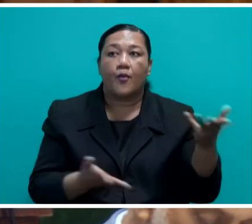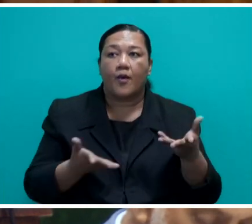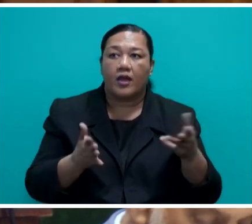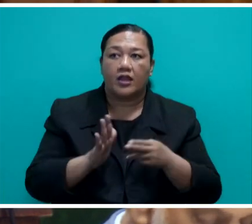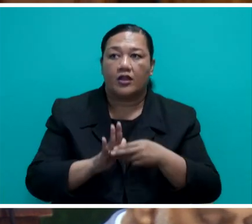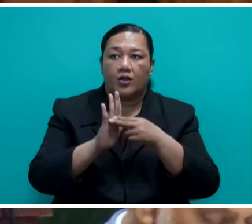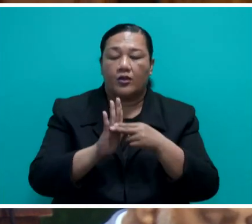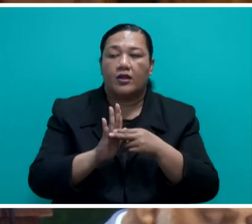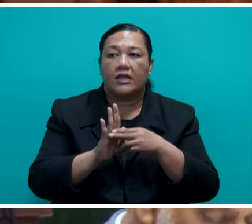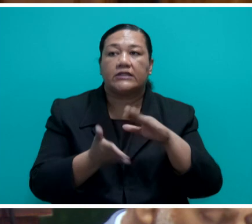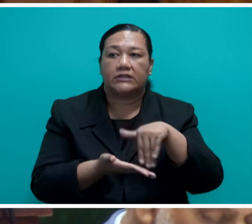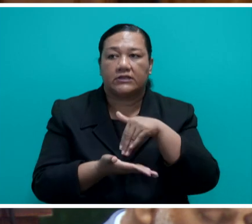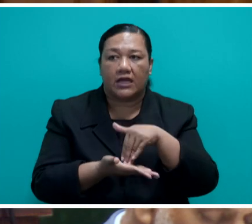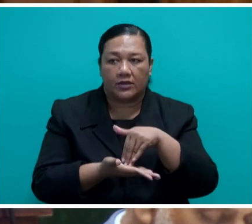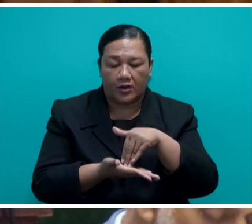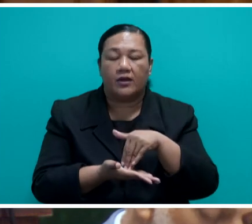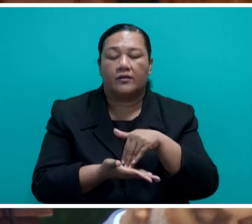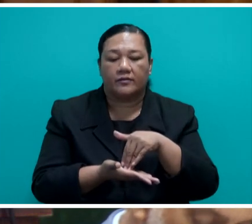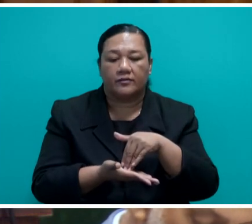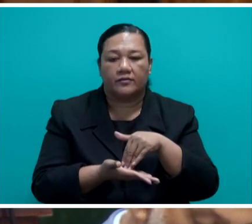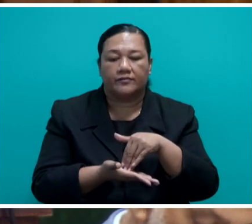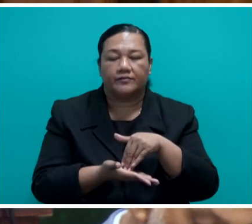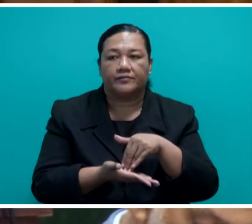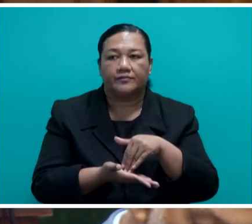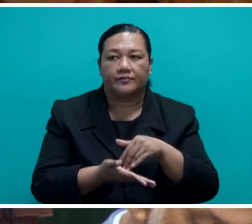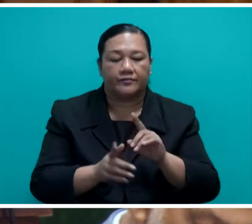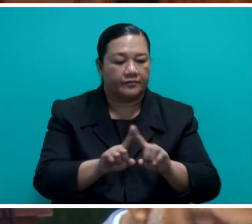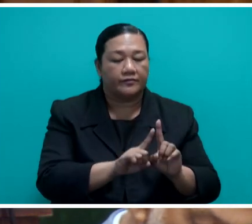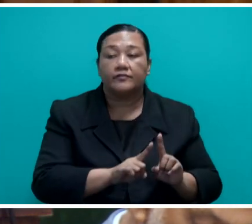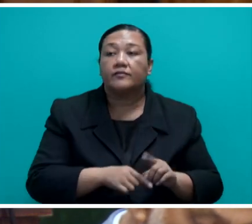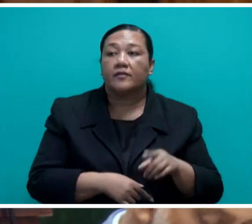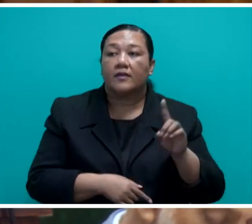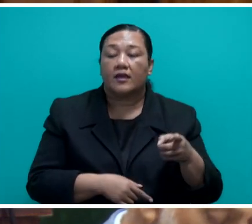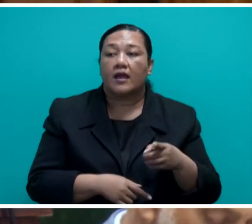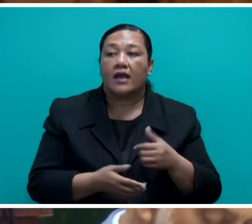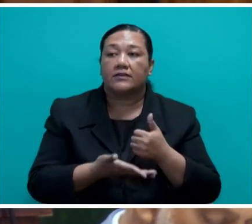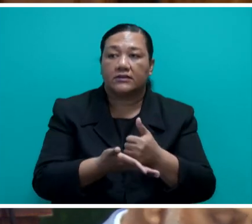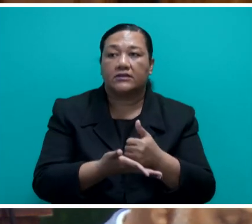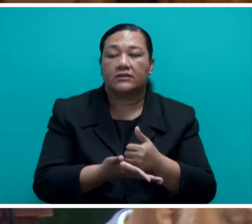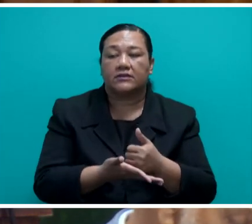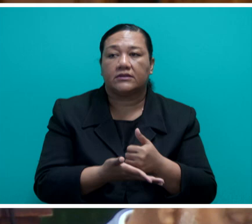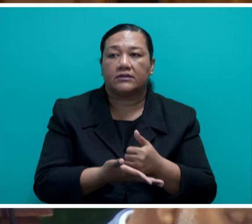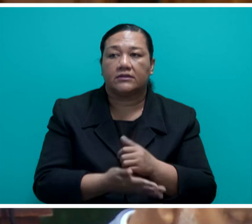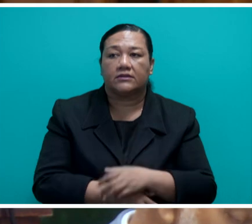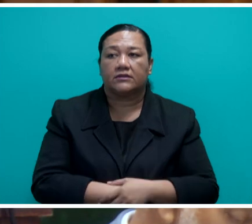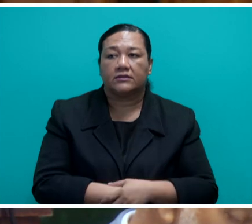and Central Divisions, respectively, assisting approximately